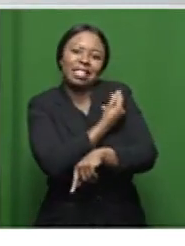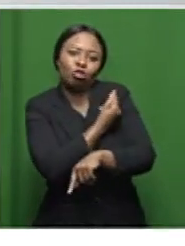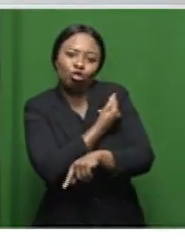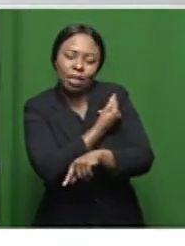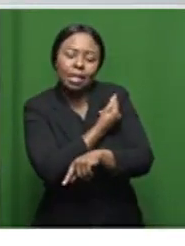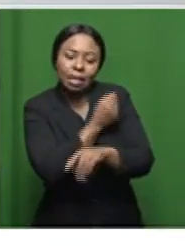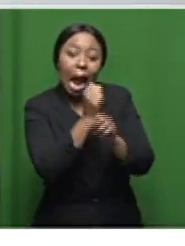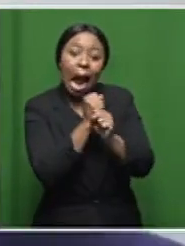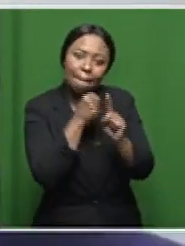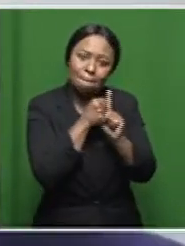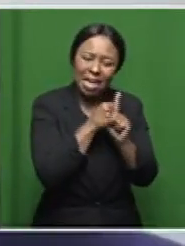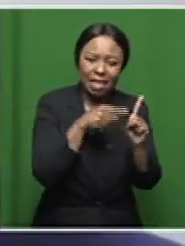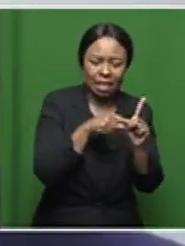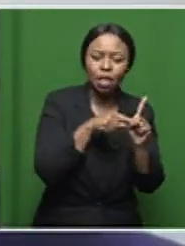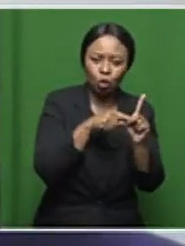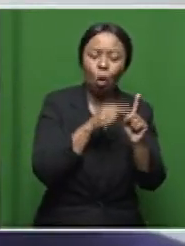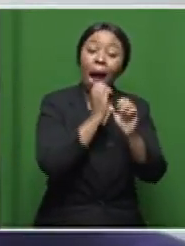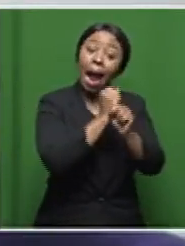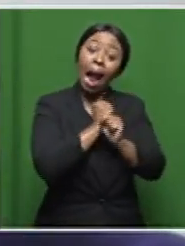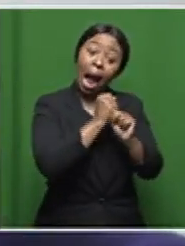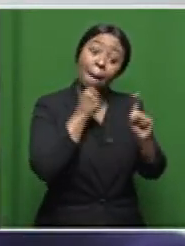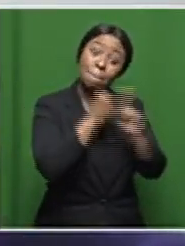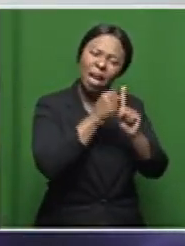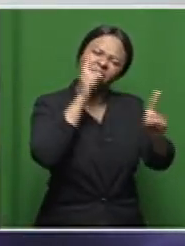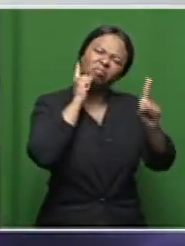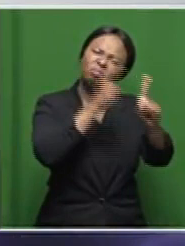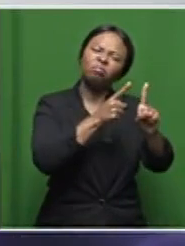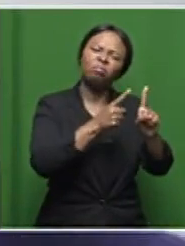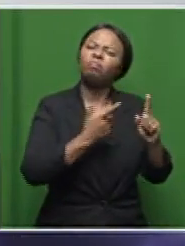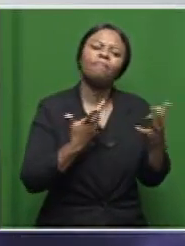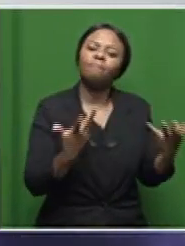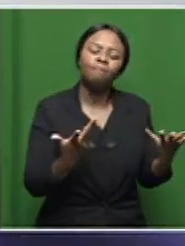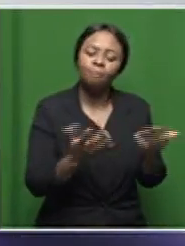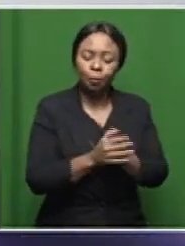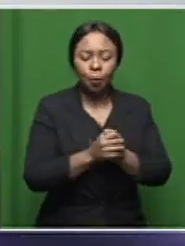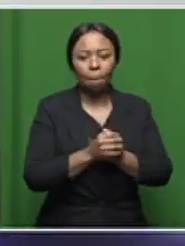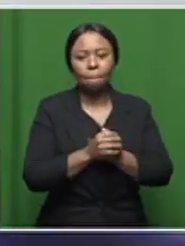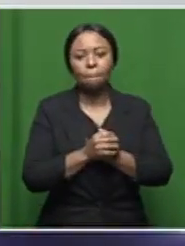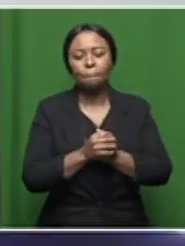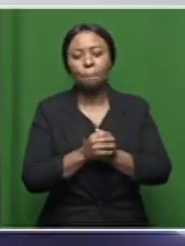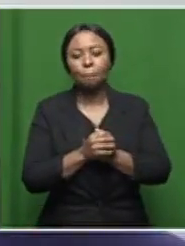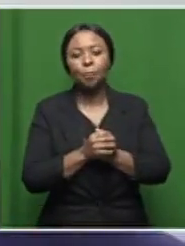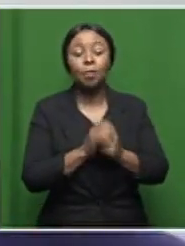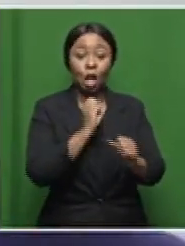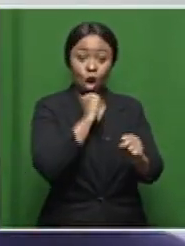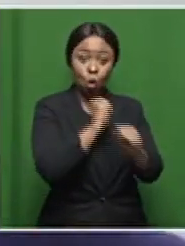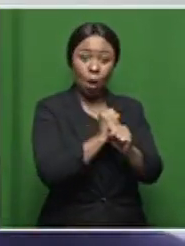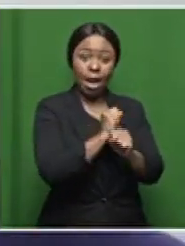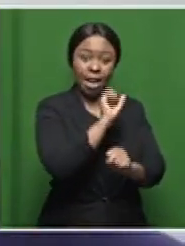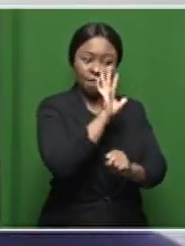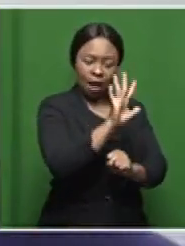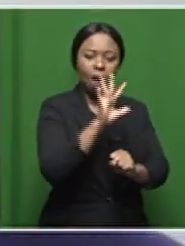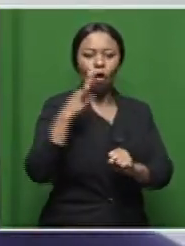a campaign that aims or is given the grade 5 girls